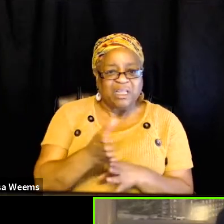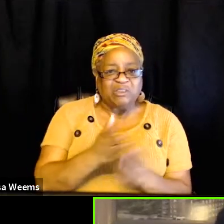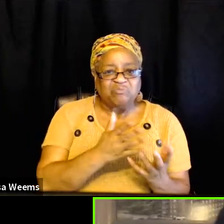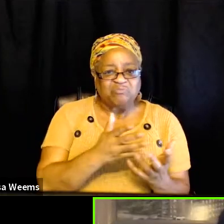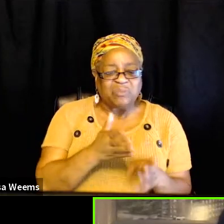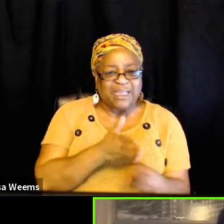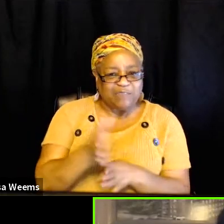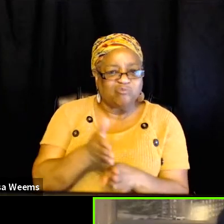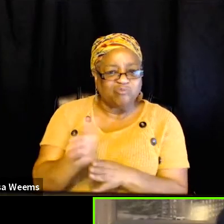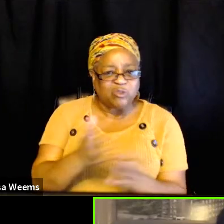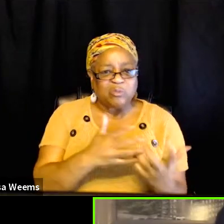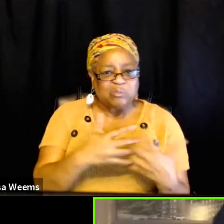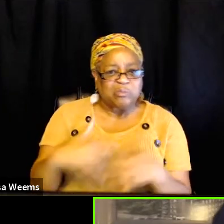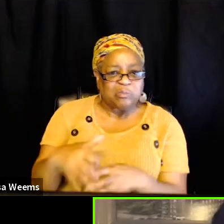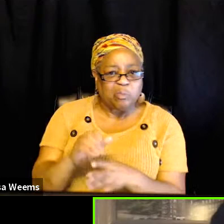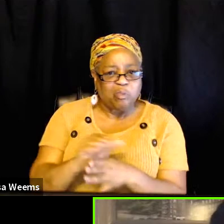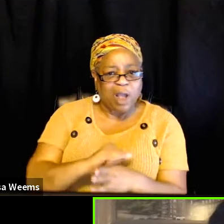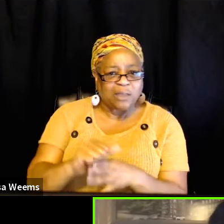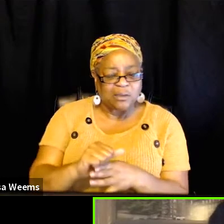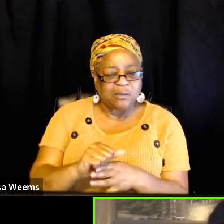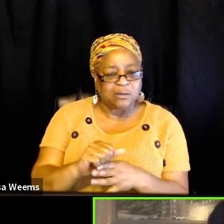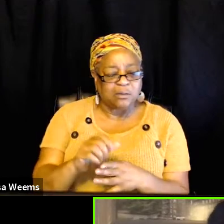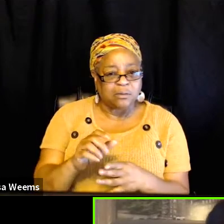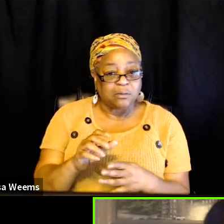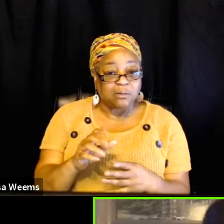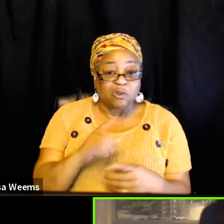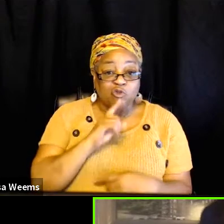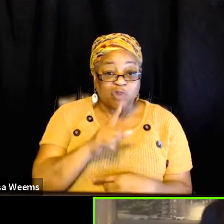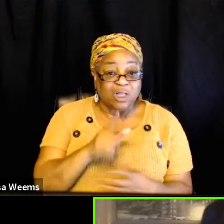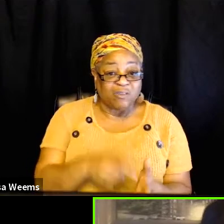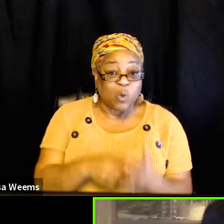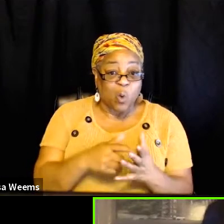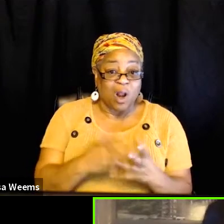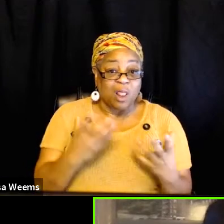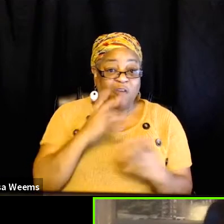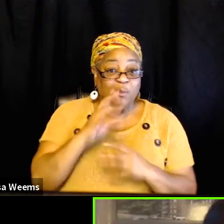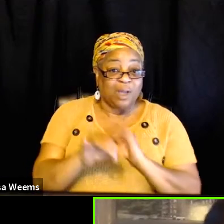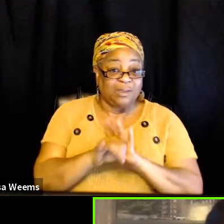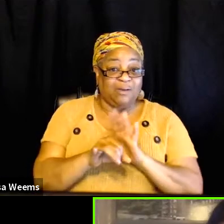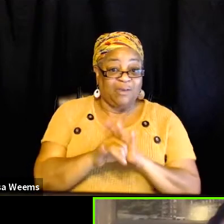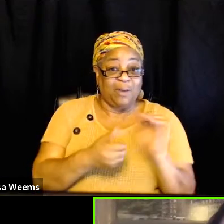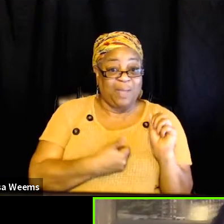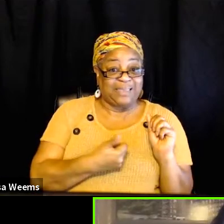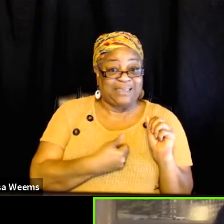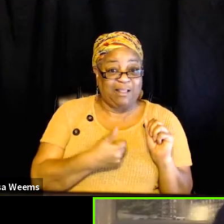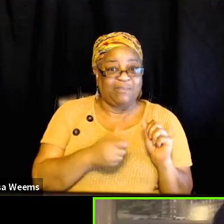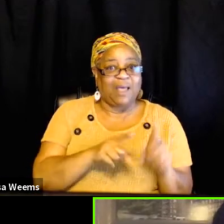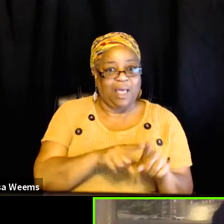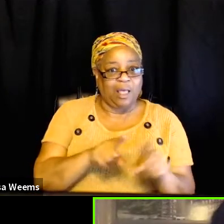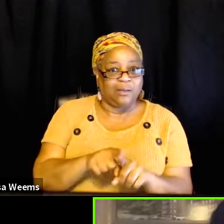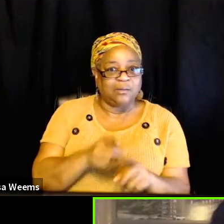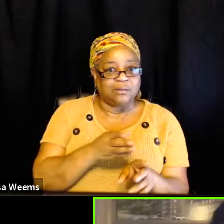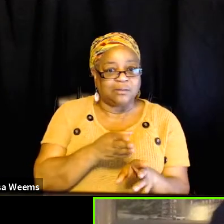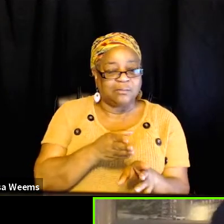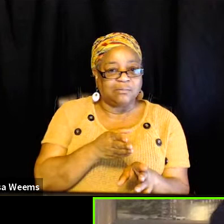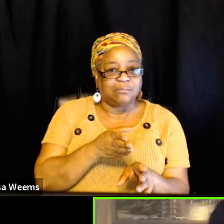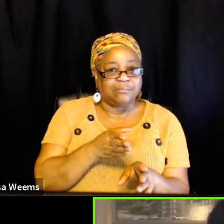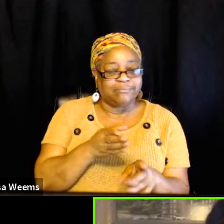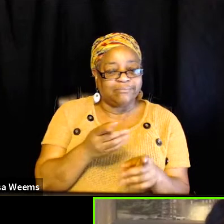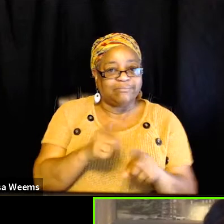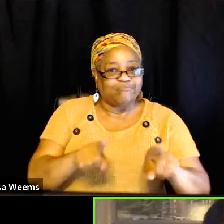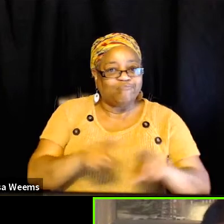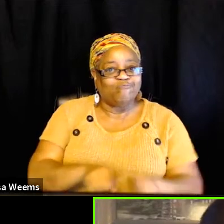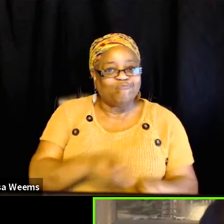me to identify myself as such, to be honest with you all, because I think when you work full time in an